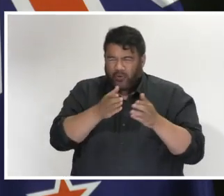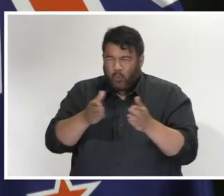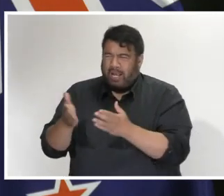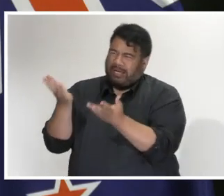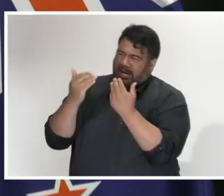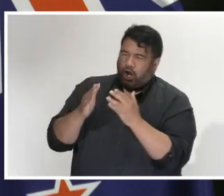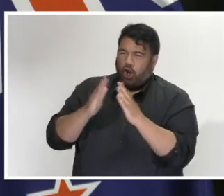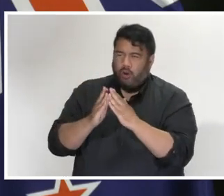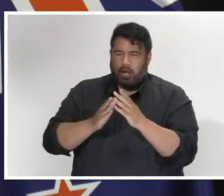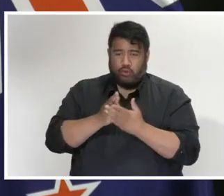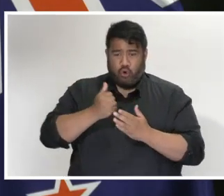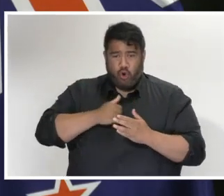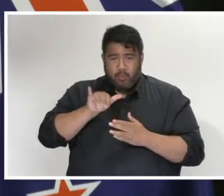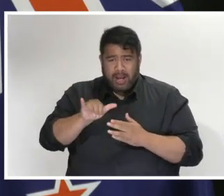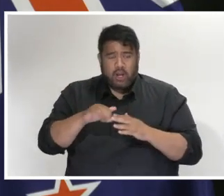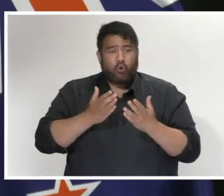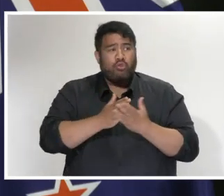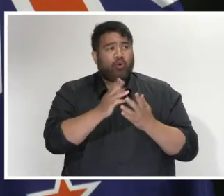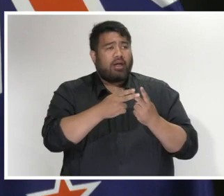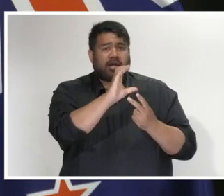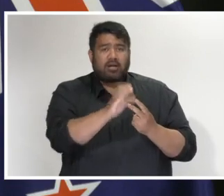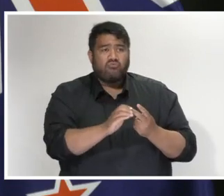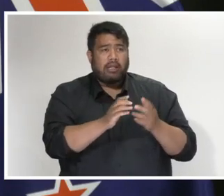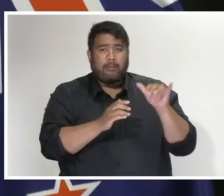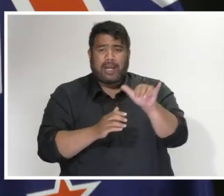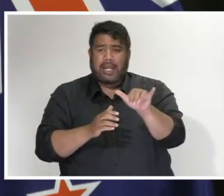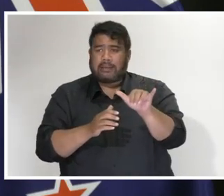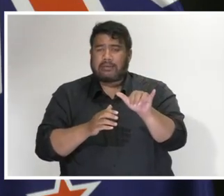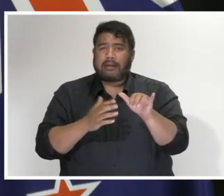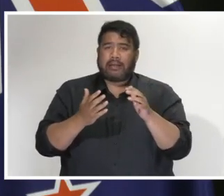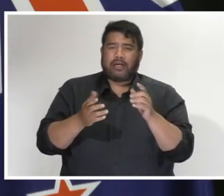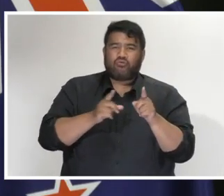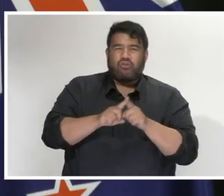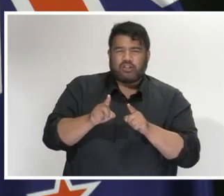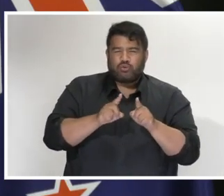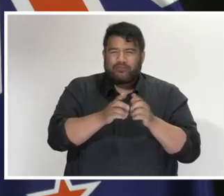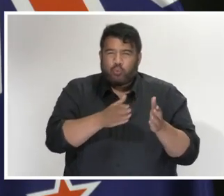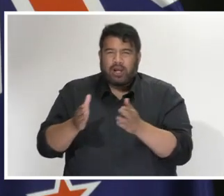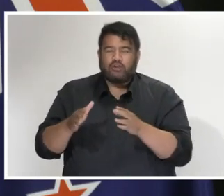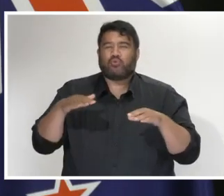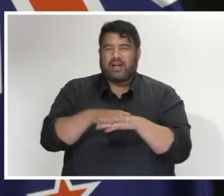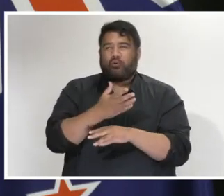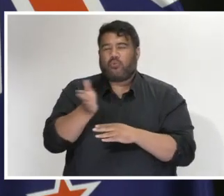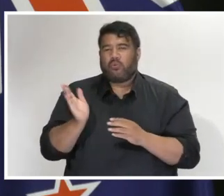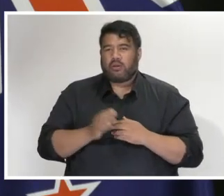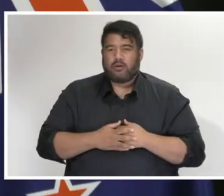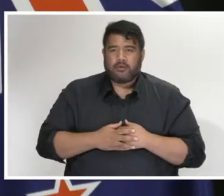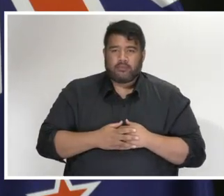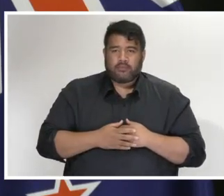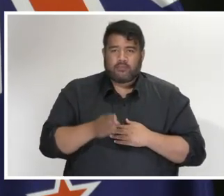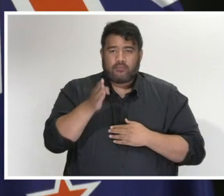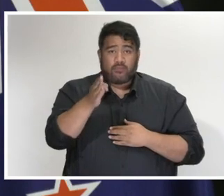use existing charters that we have in the most effective but creative way possible. What about Kiwis stuck in the Pacific?